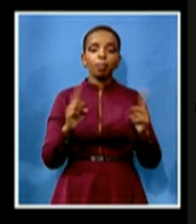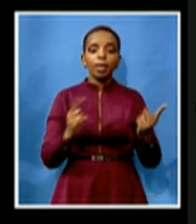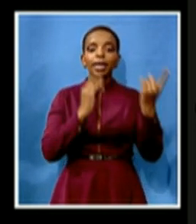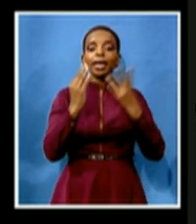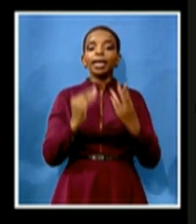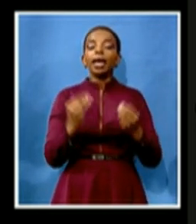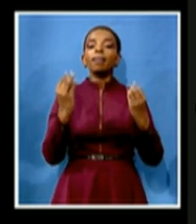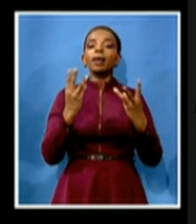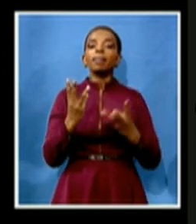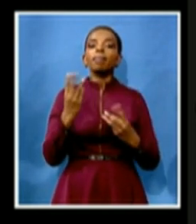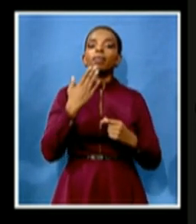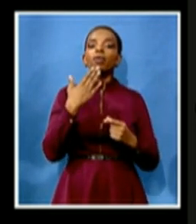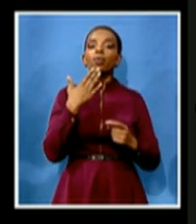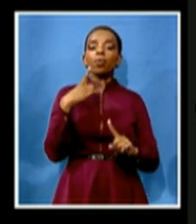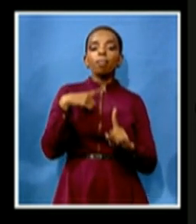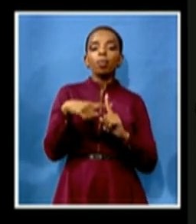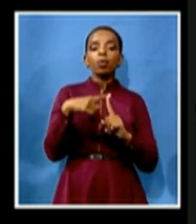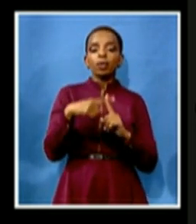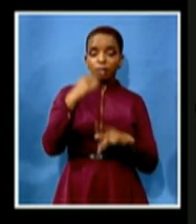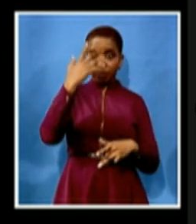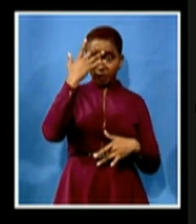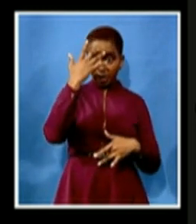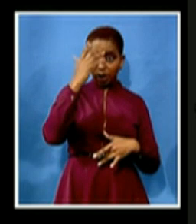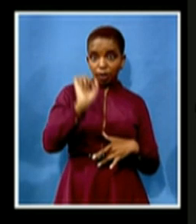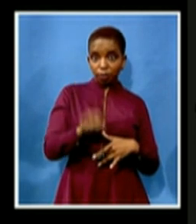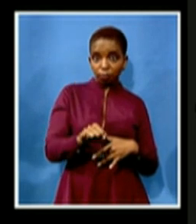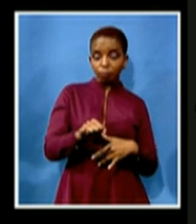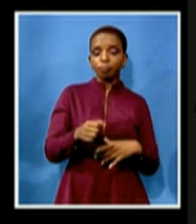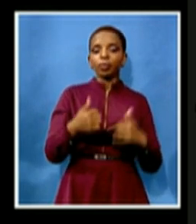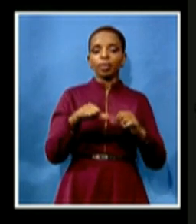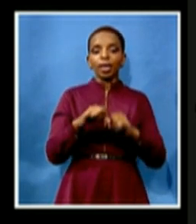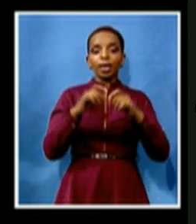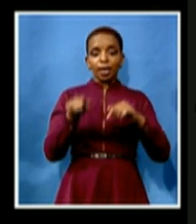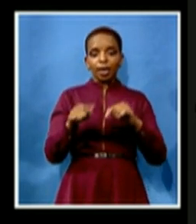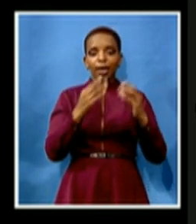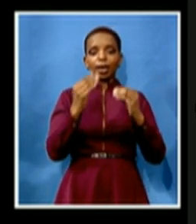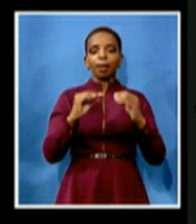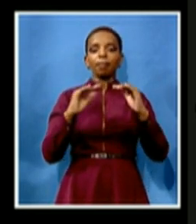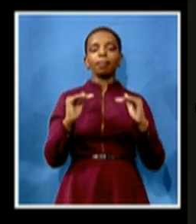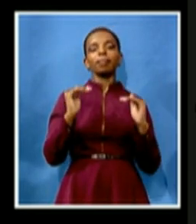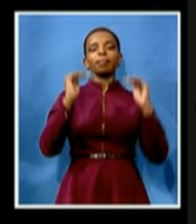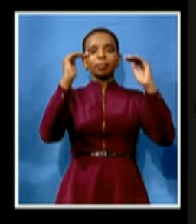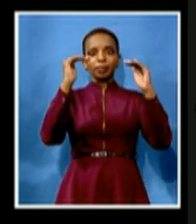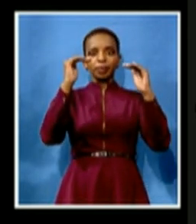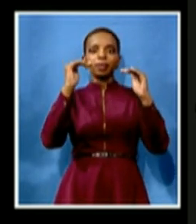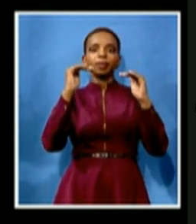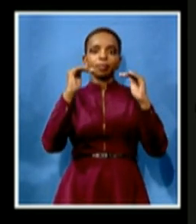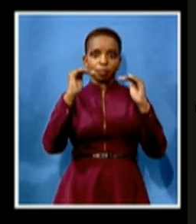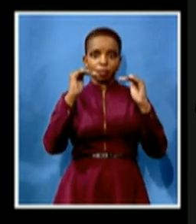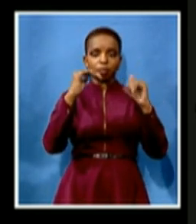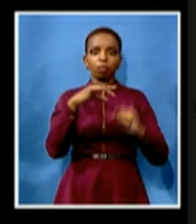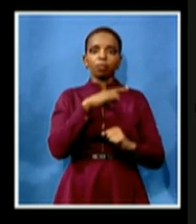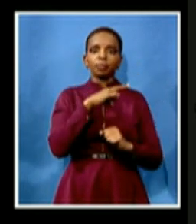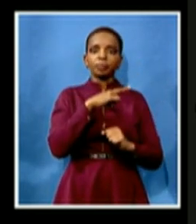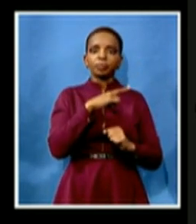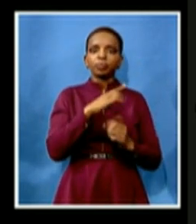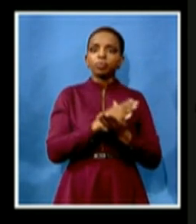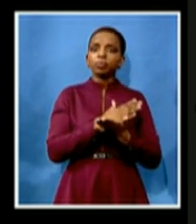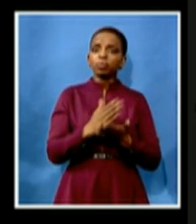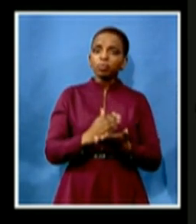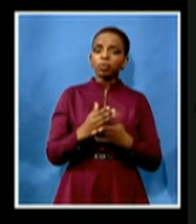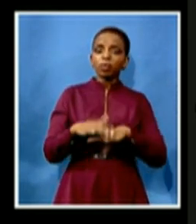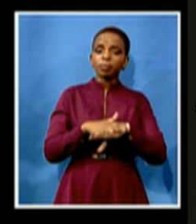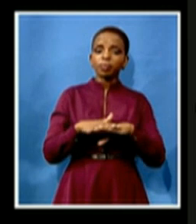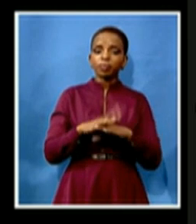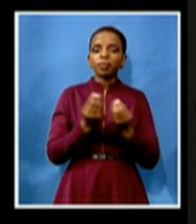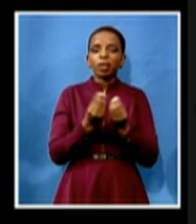we have targeted than just worrying that because some may be asymptomatic, we might be missing many. We'll miss some, but